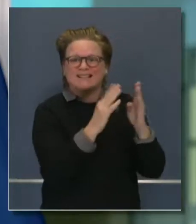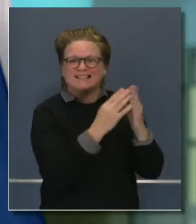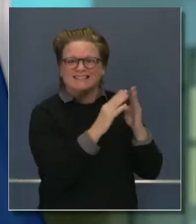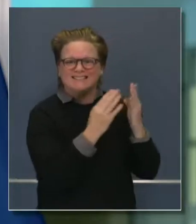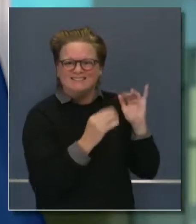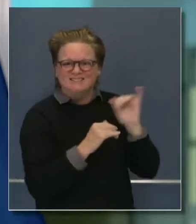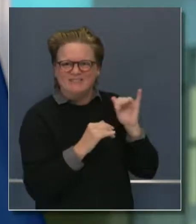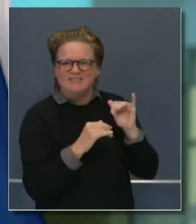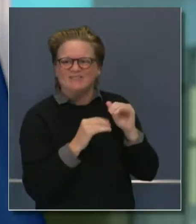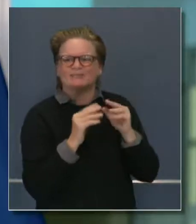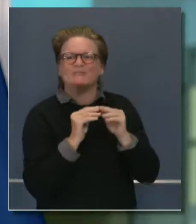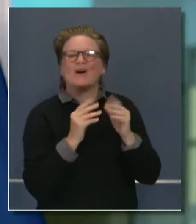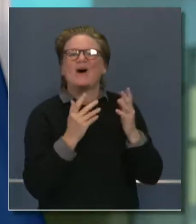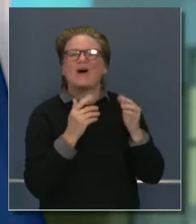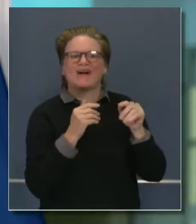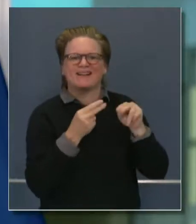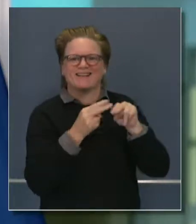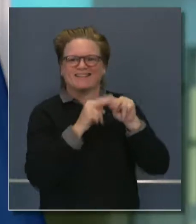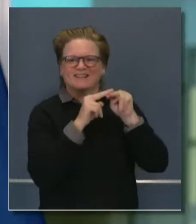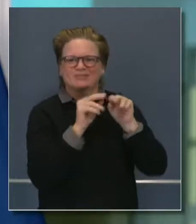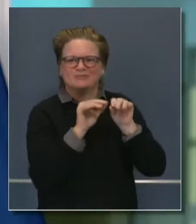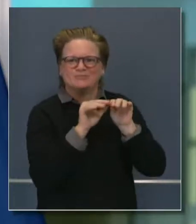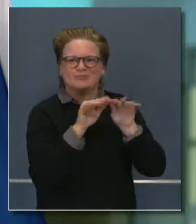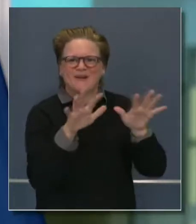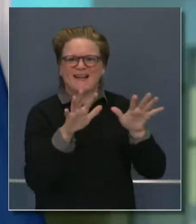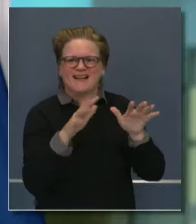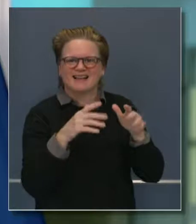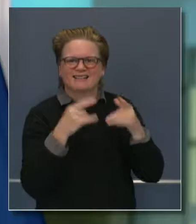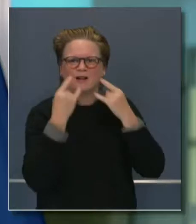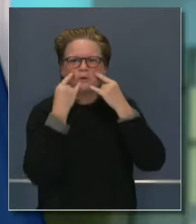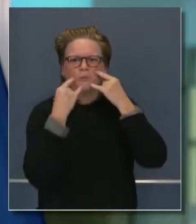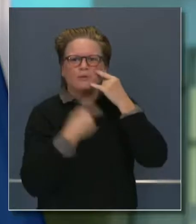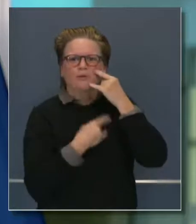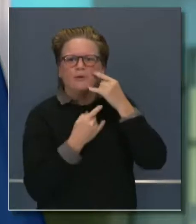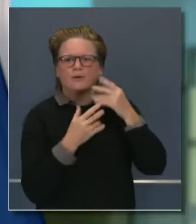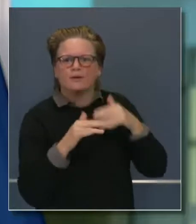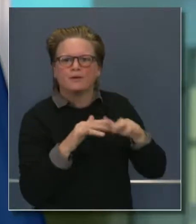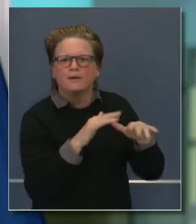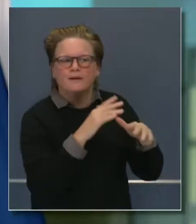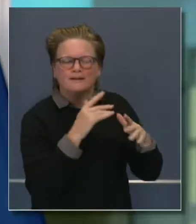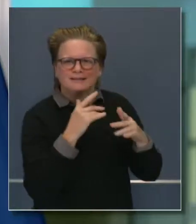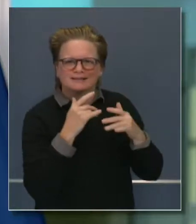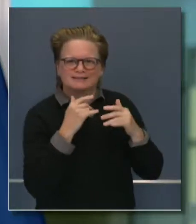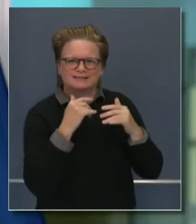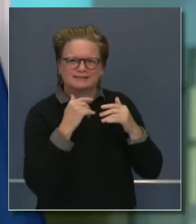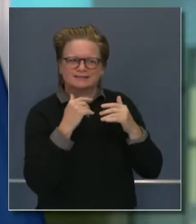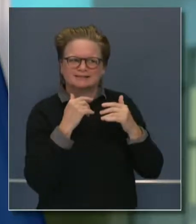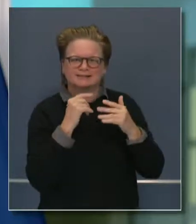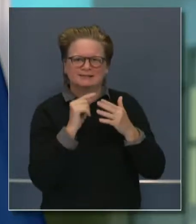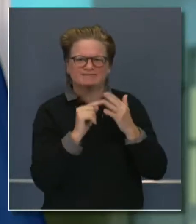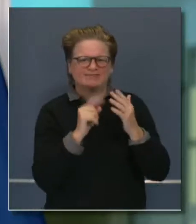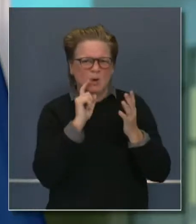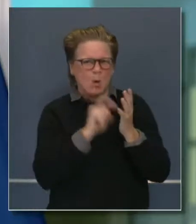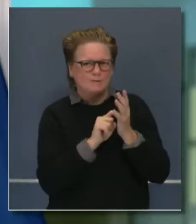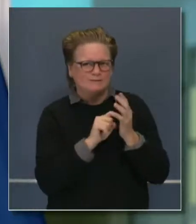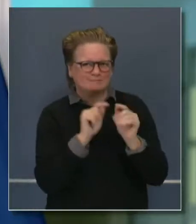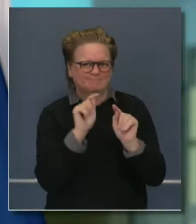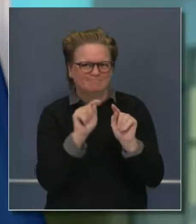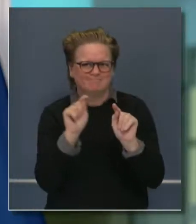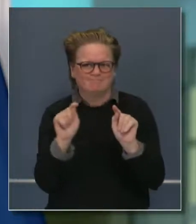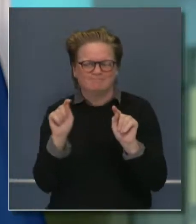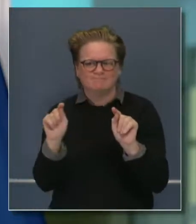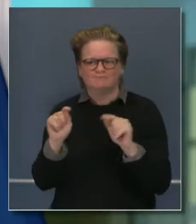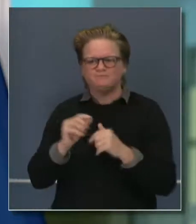by a professional. And let me bring up Dr. Galley, who could talk more substantively and specifically because it's a